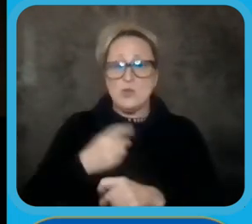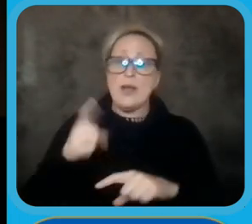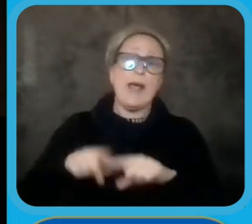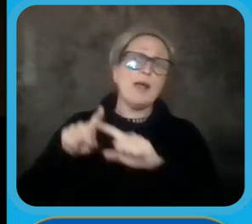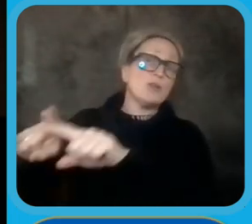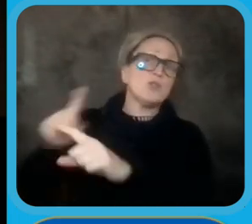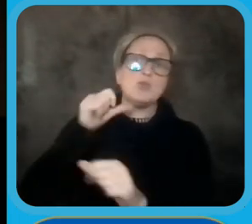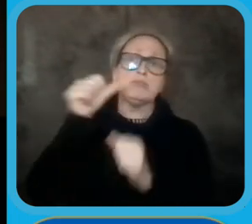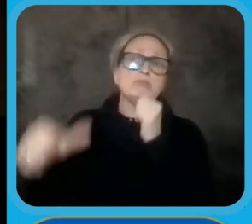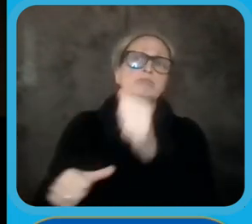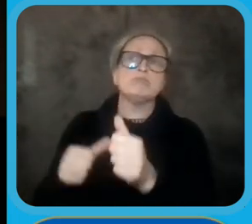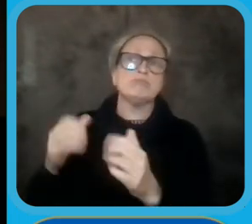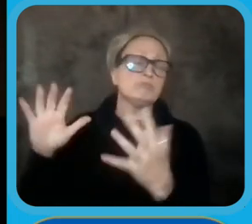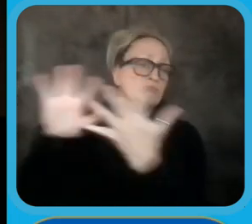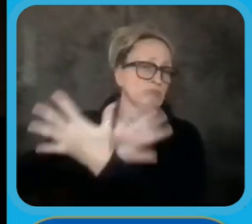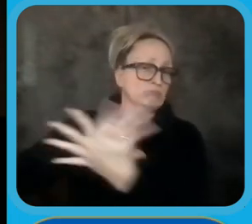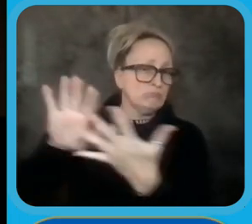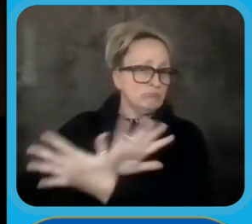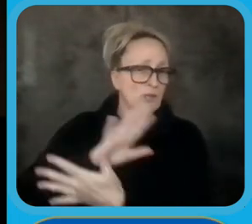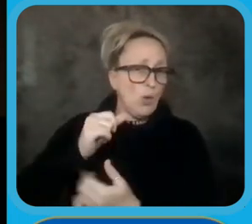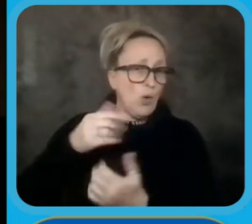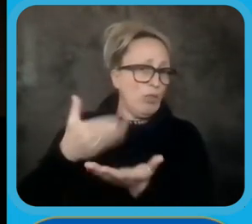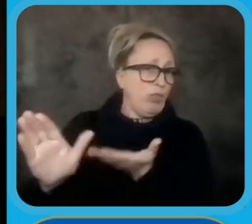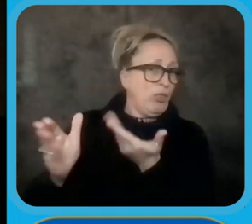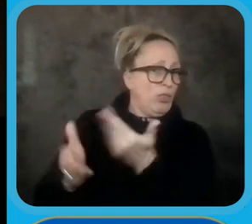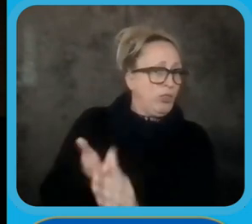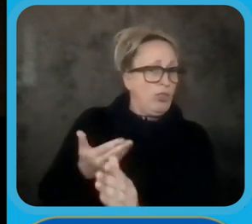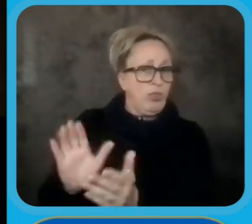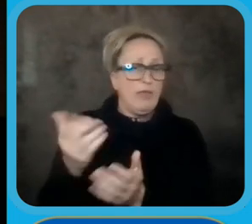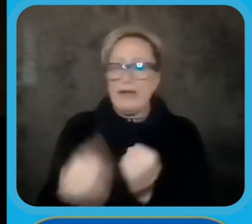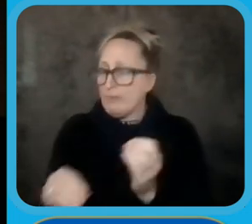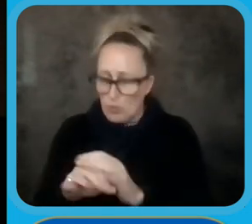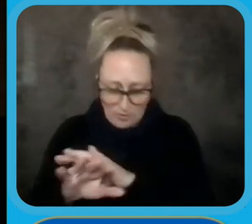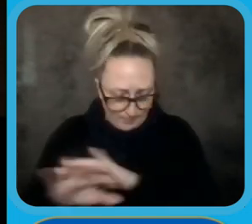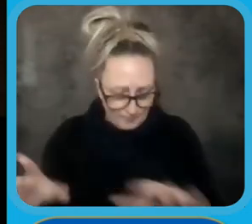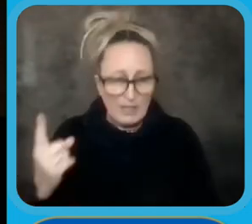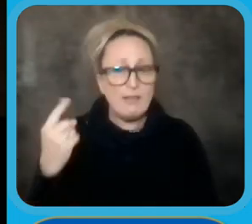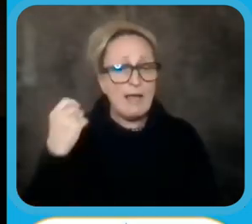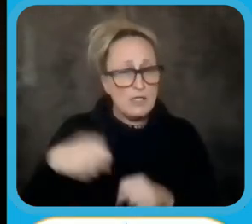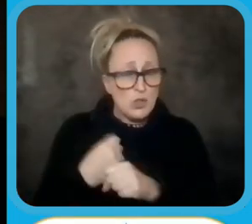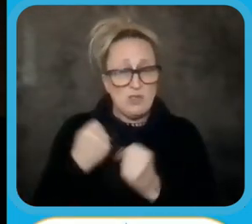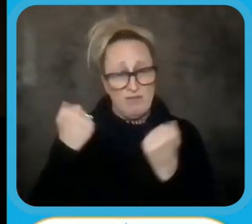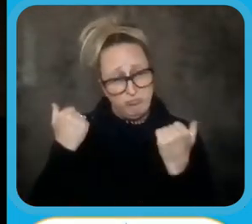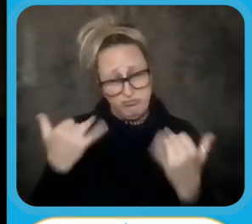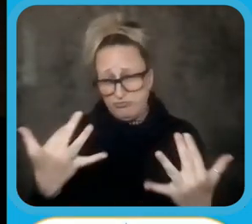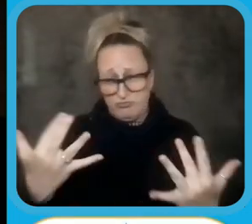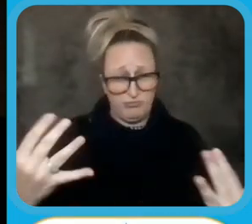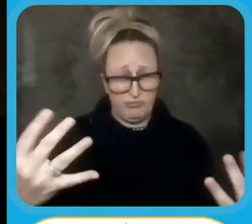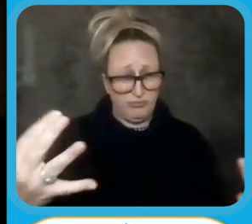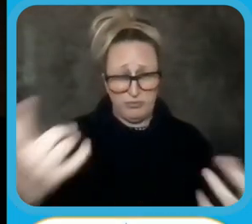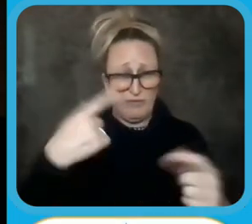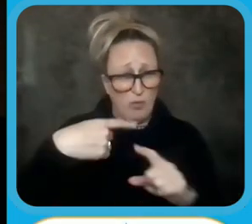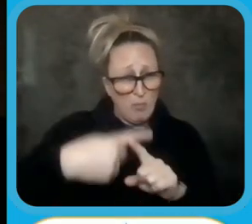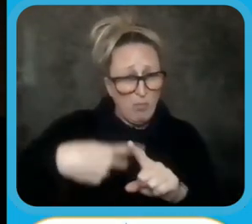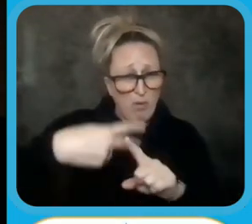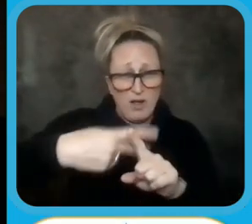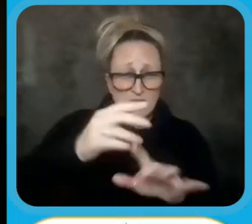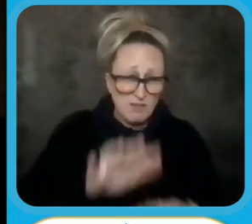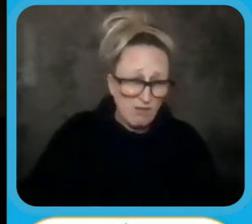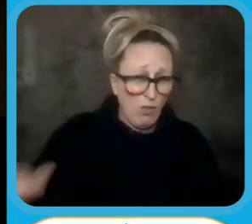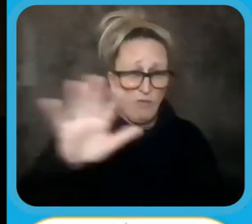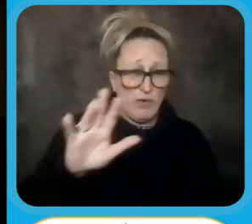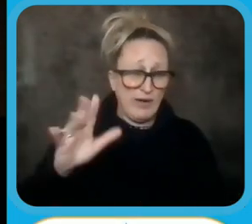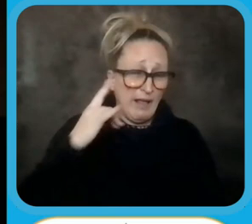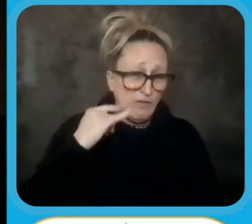deny, deceive, or deflect any longer. Last year, fires raged for months across California,